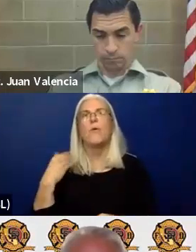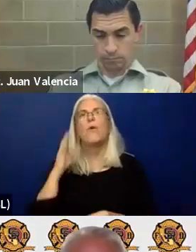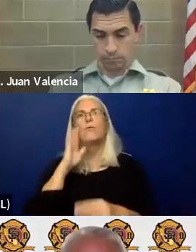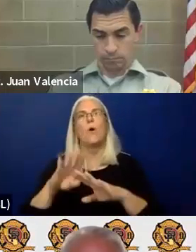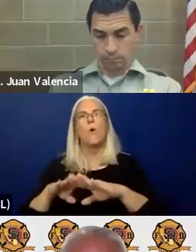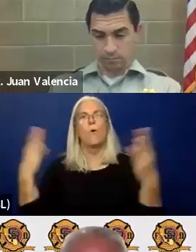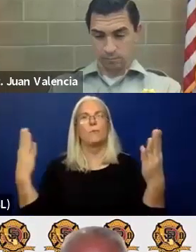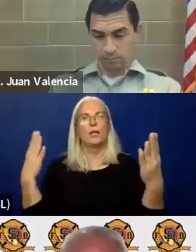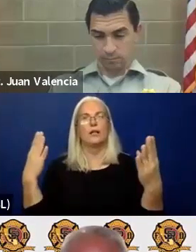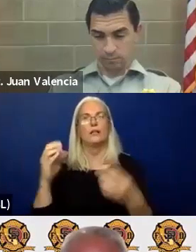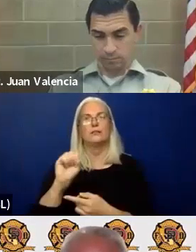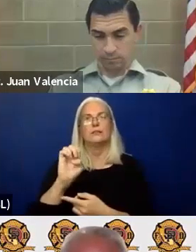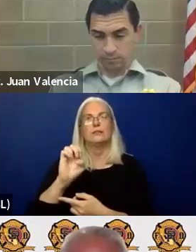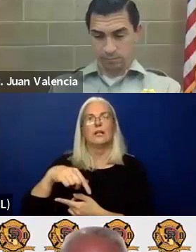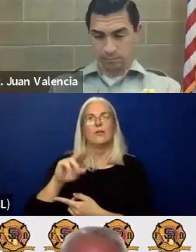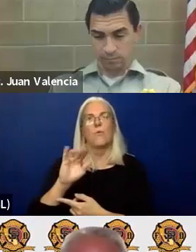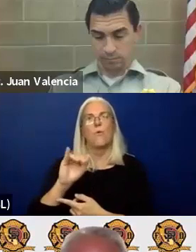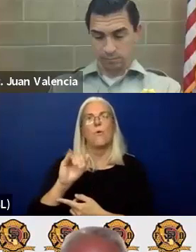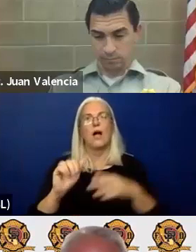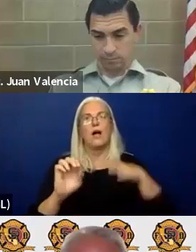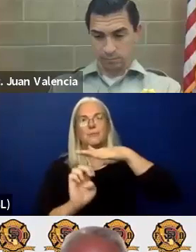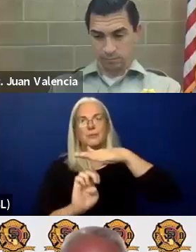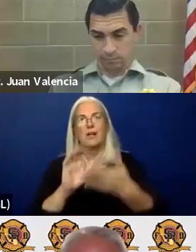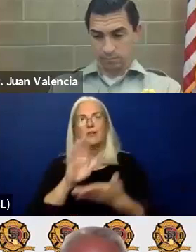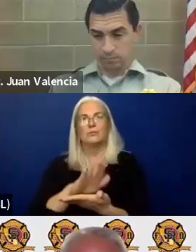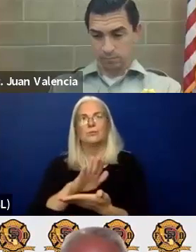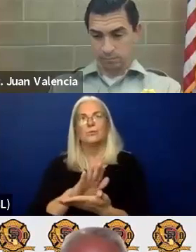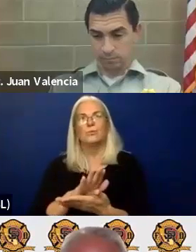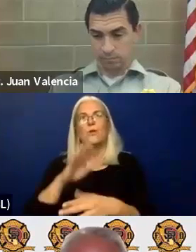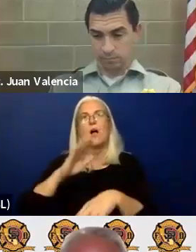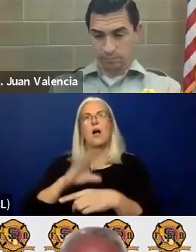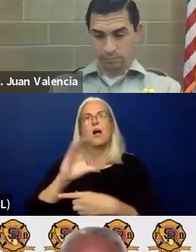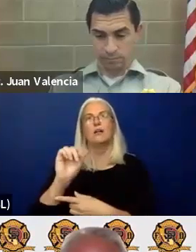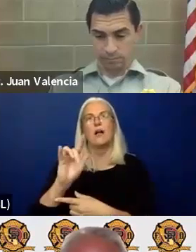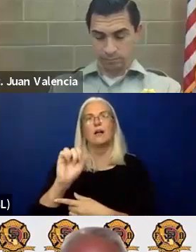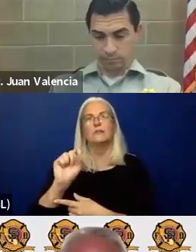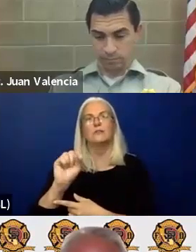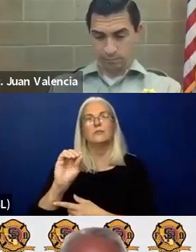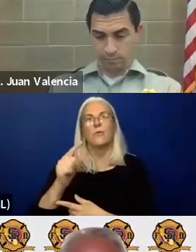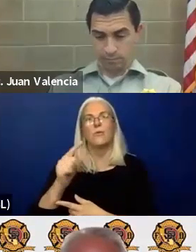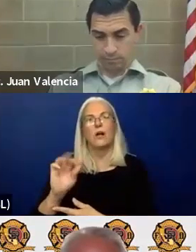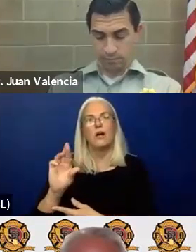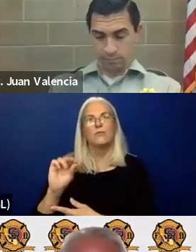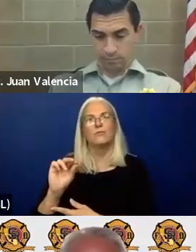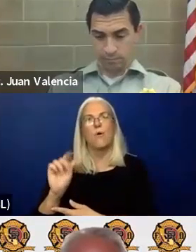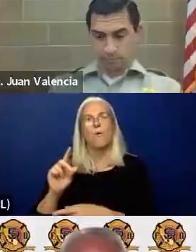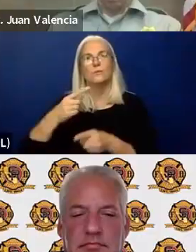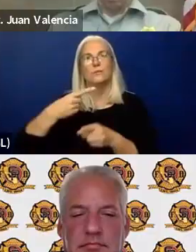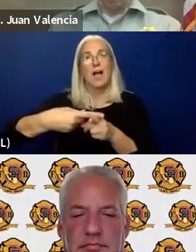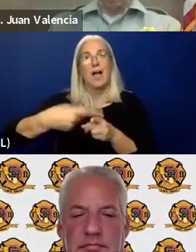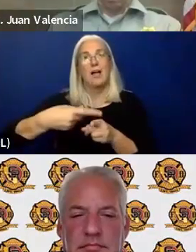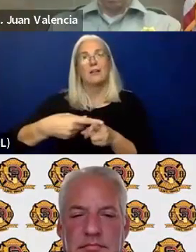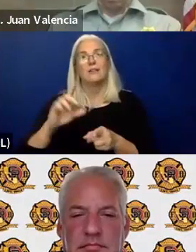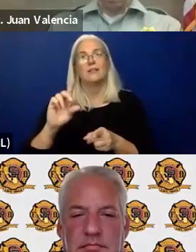Sequoia Elementary School on Calistoga Road at the intersection of DuPont and Calistoga. And we will be